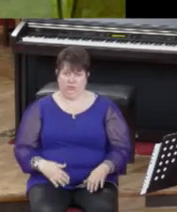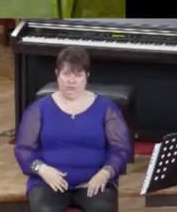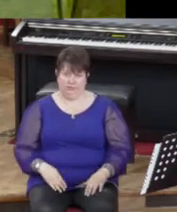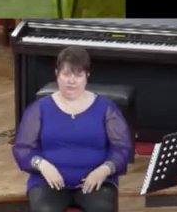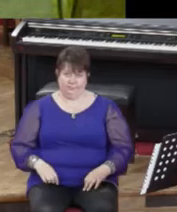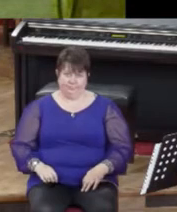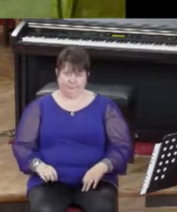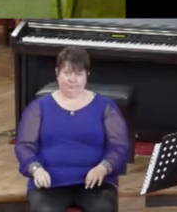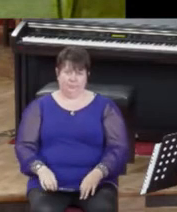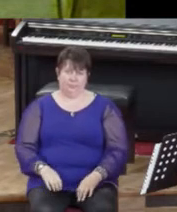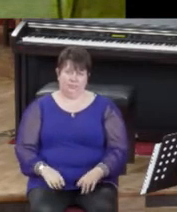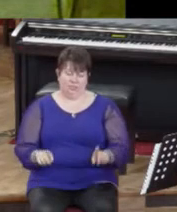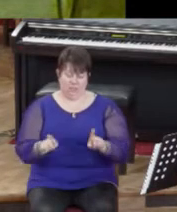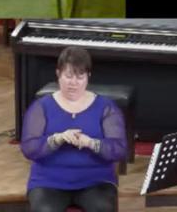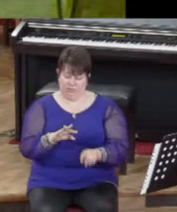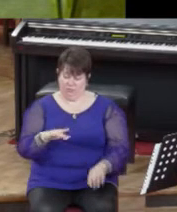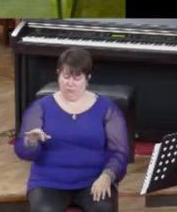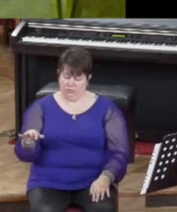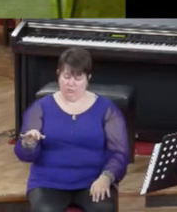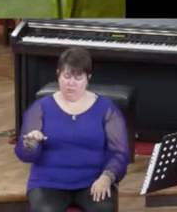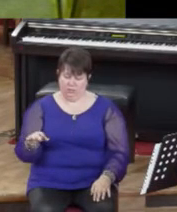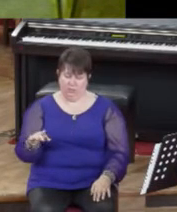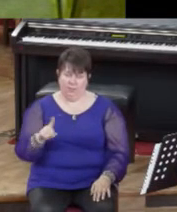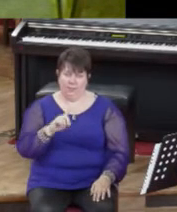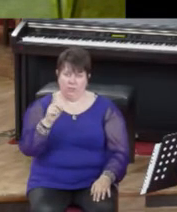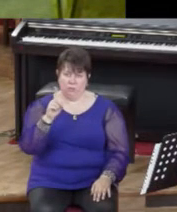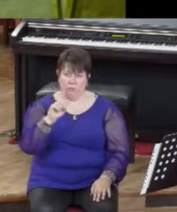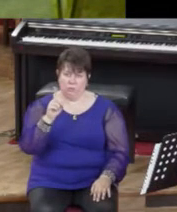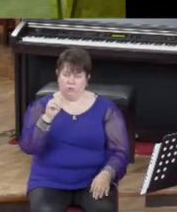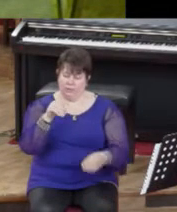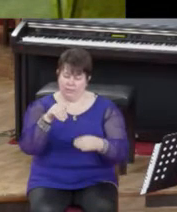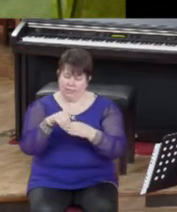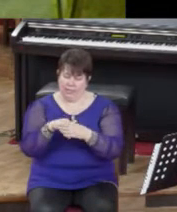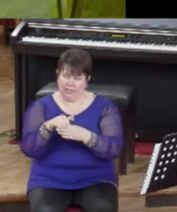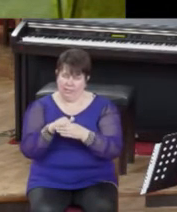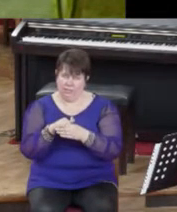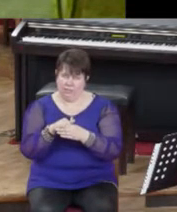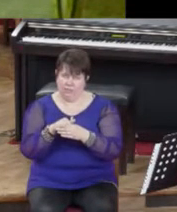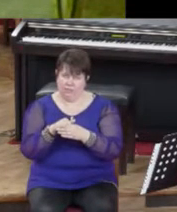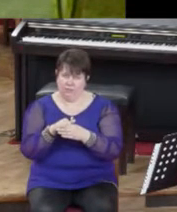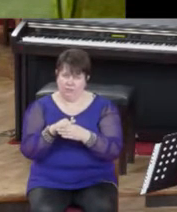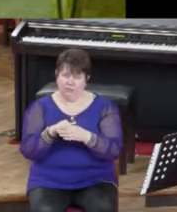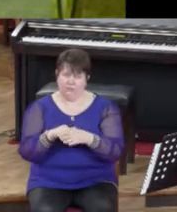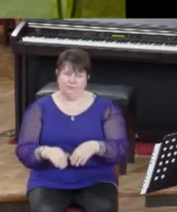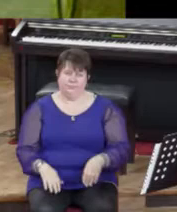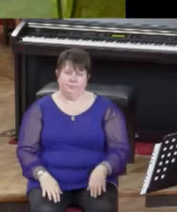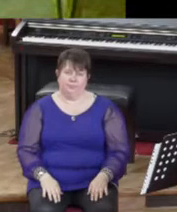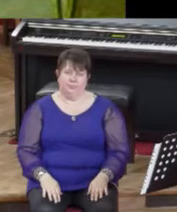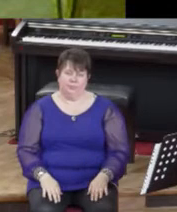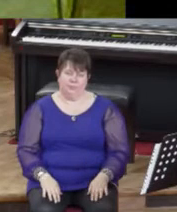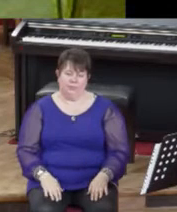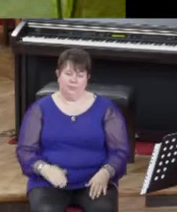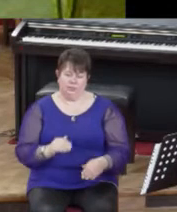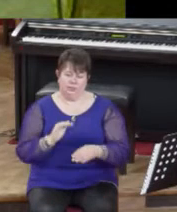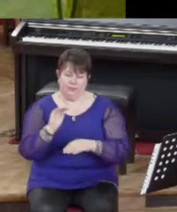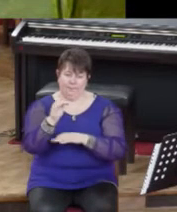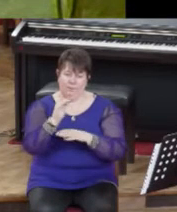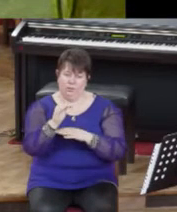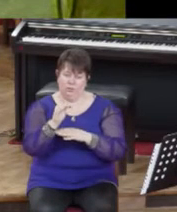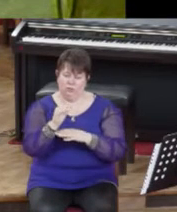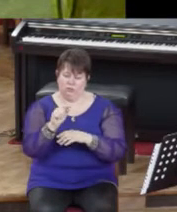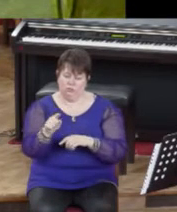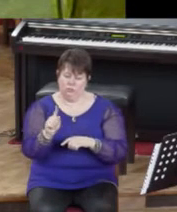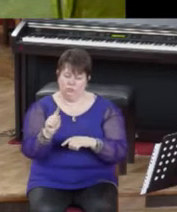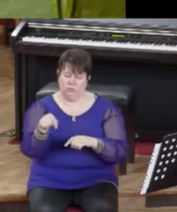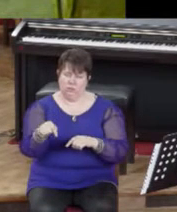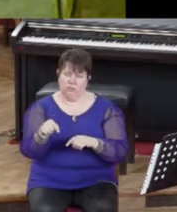with your lunch when you go home. But it's the sign of what's happening here. Beyond the symbol,